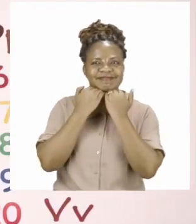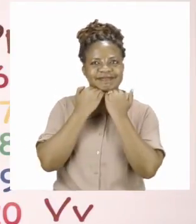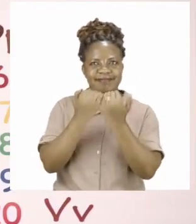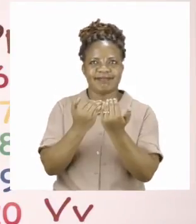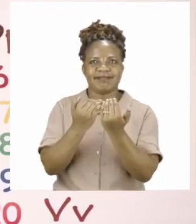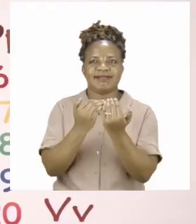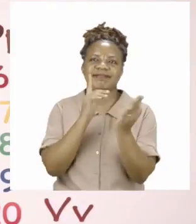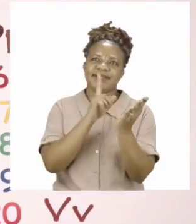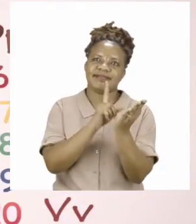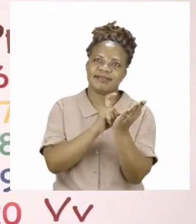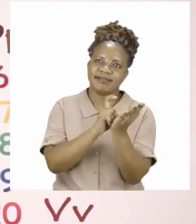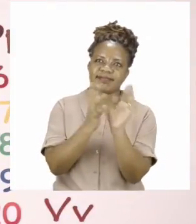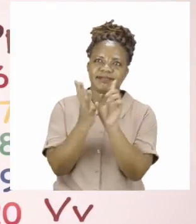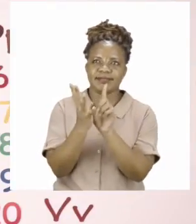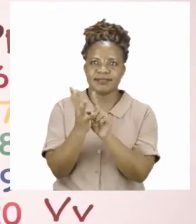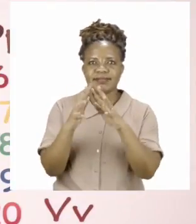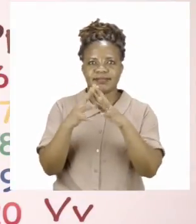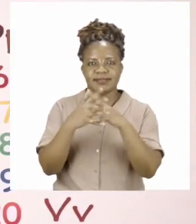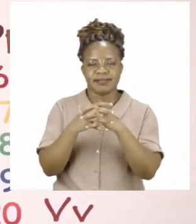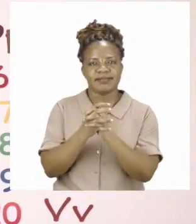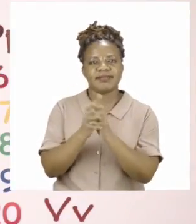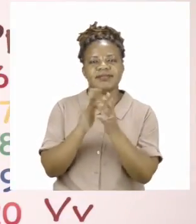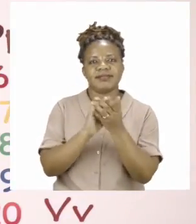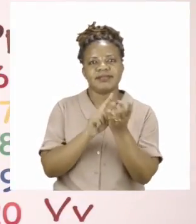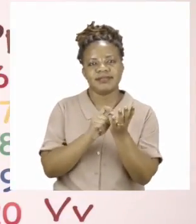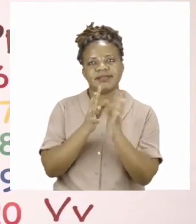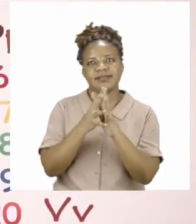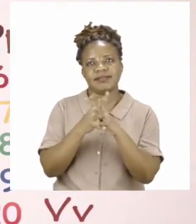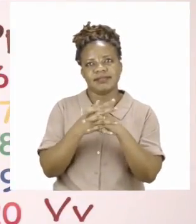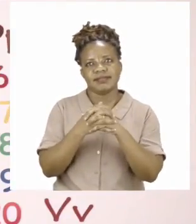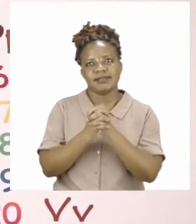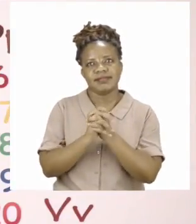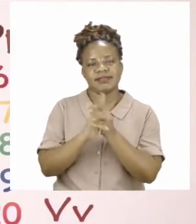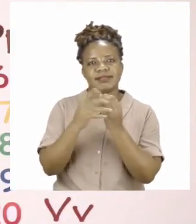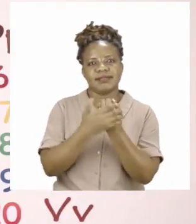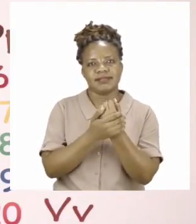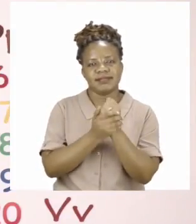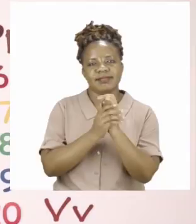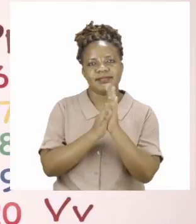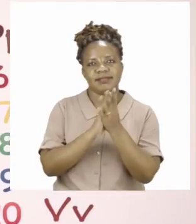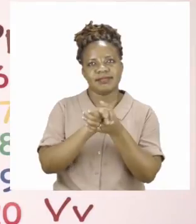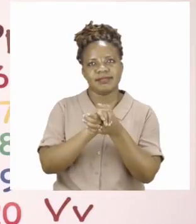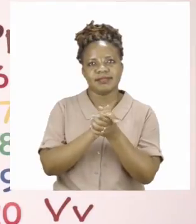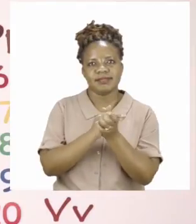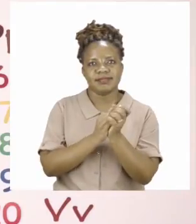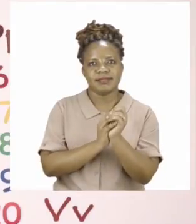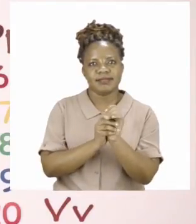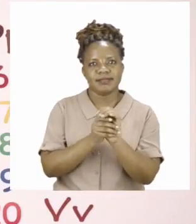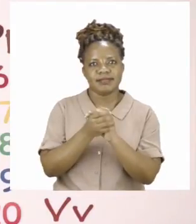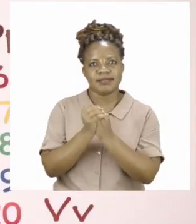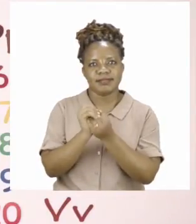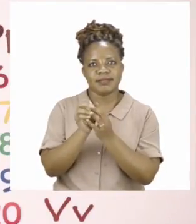sanitize. So let's take our sanitizer and we rub inside our hands,